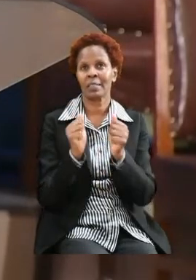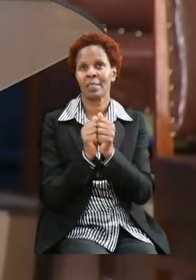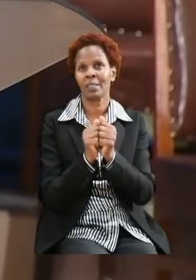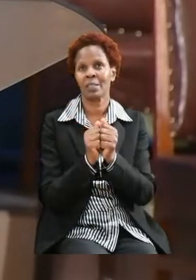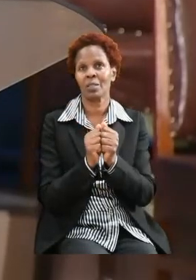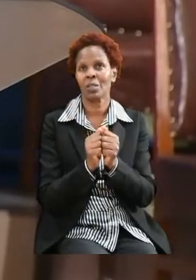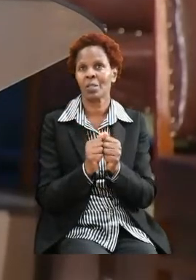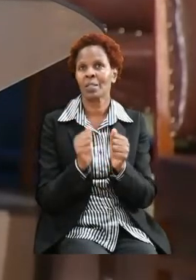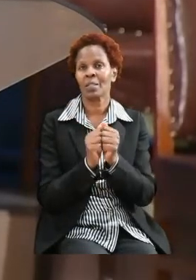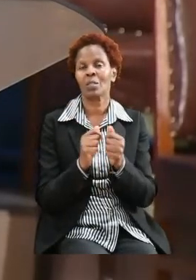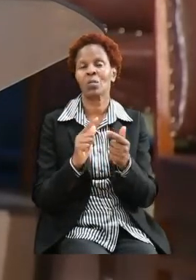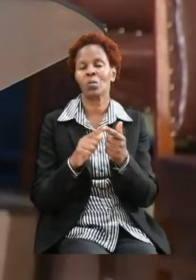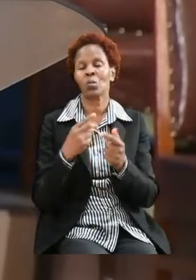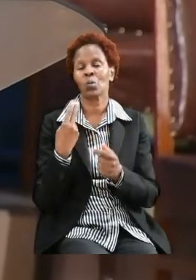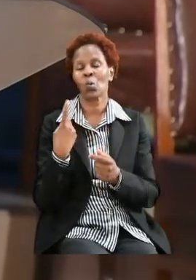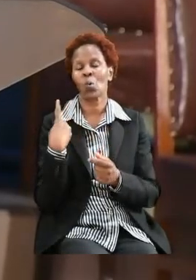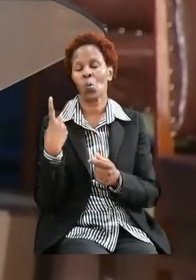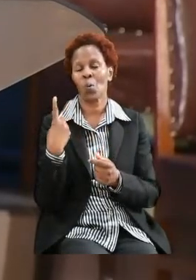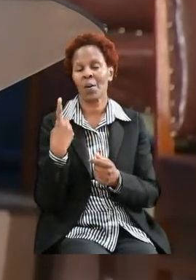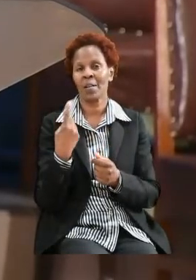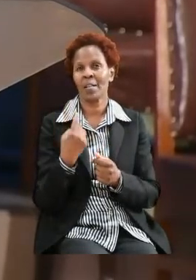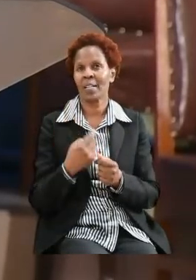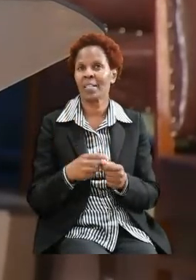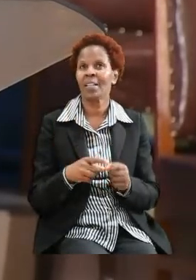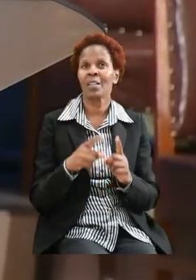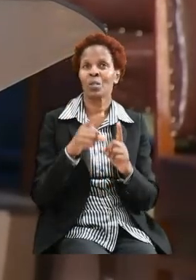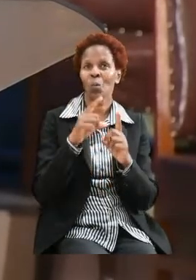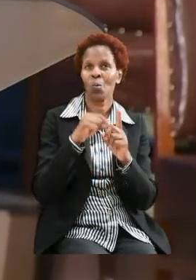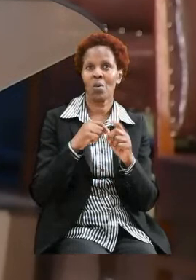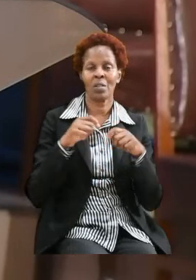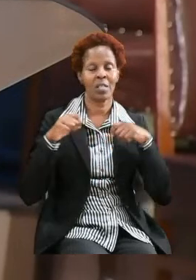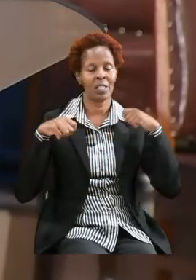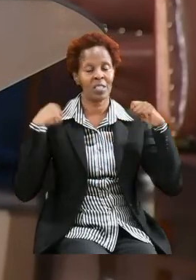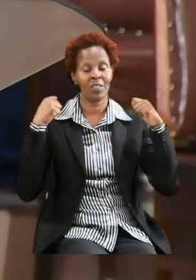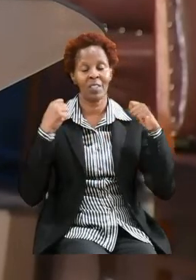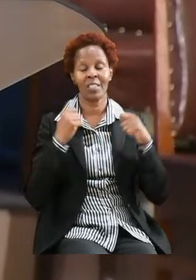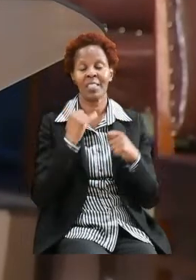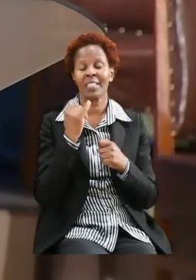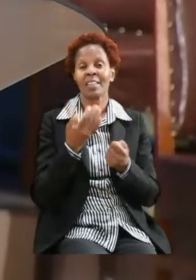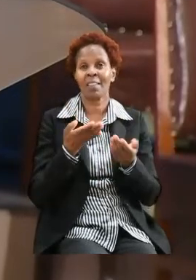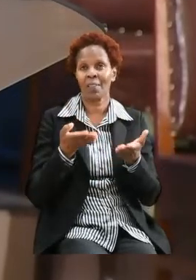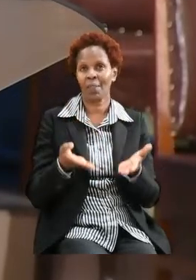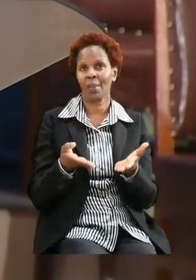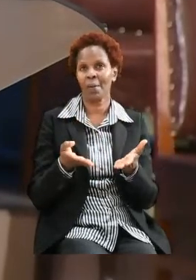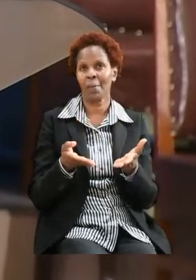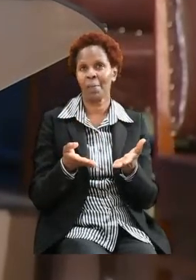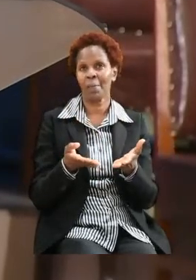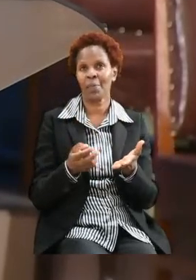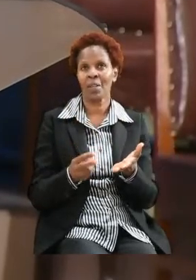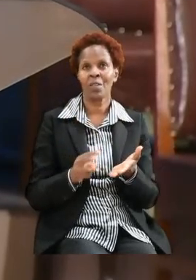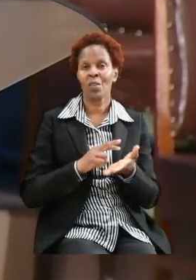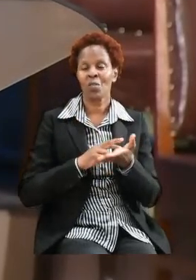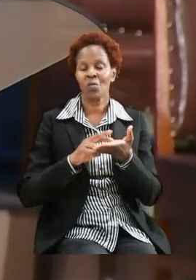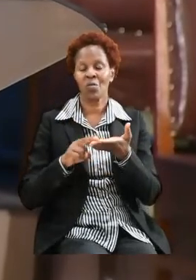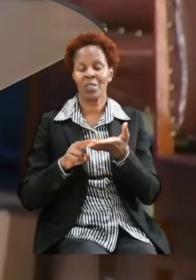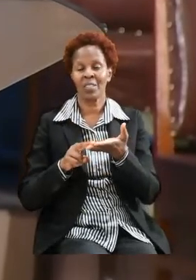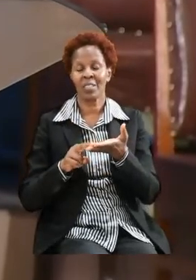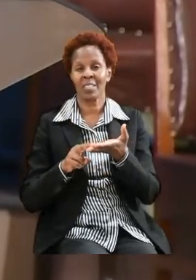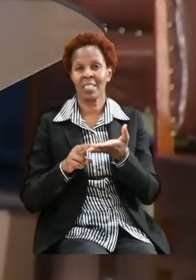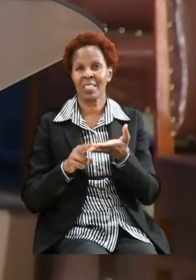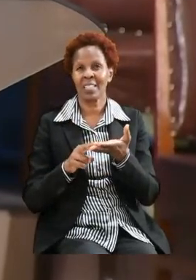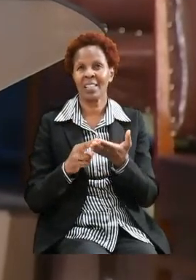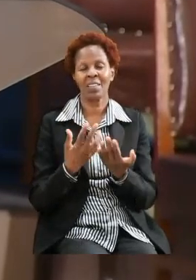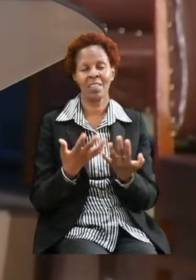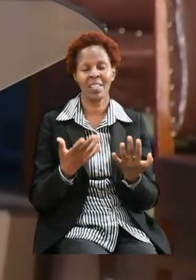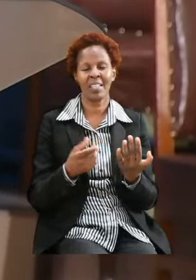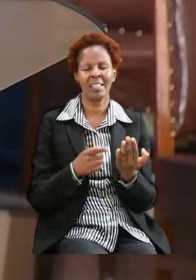John 10:21. The term shepherd is also highlighted in this passage of John. In this passage, certain things are highlighted